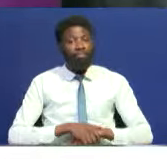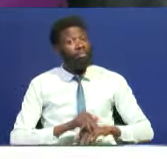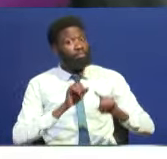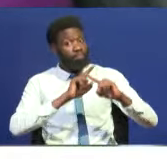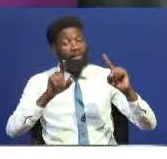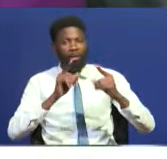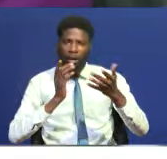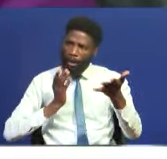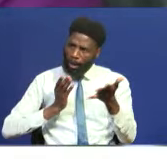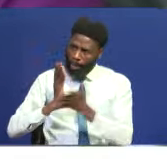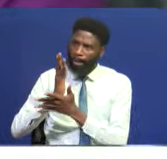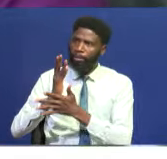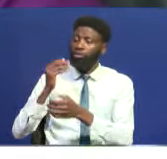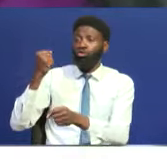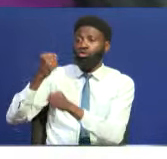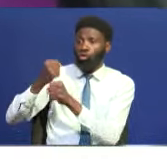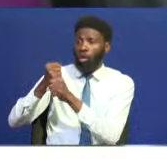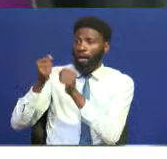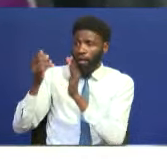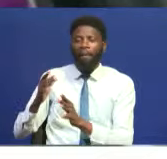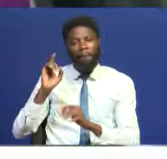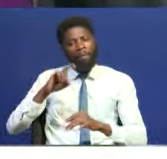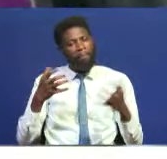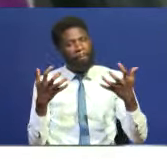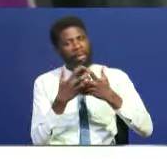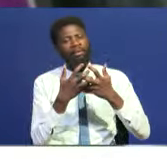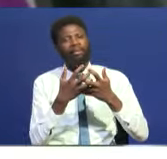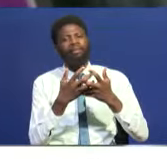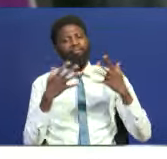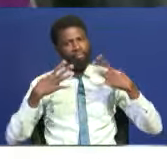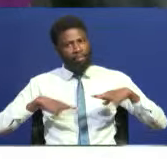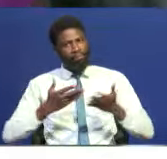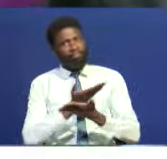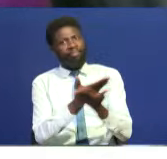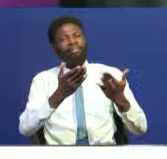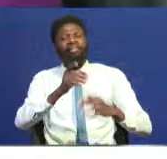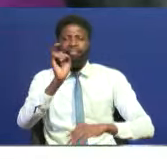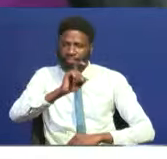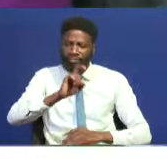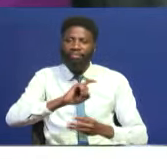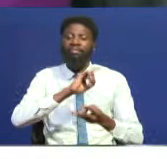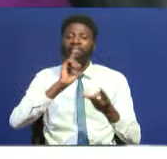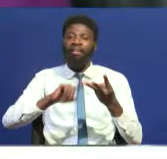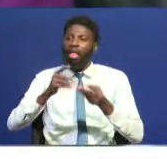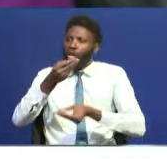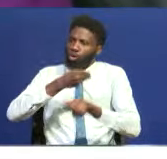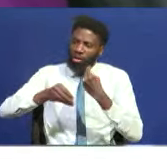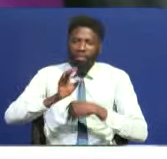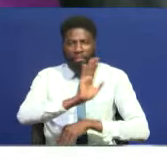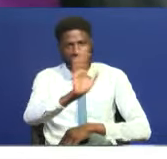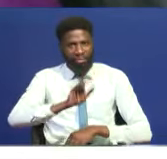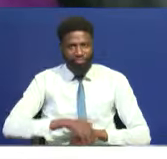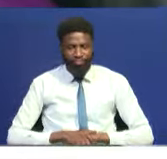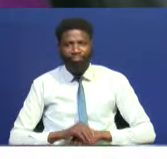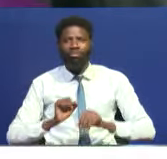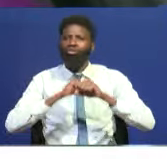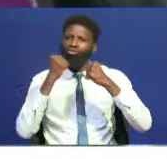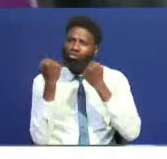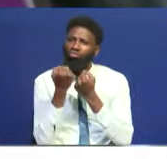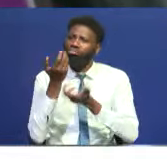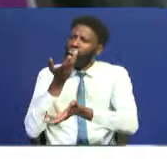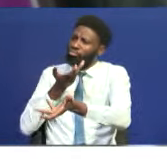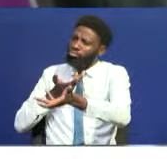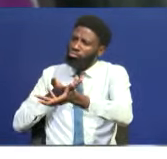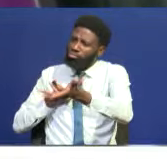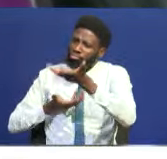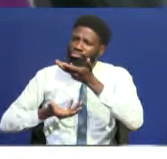the public interest and the economy's sustainable financial capacity. Social dialogues aim to